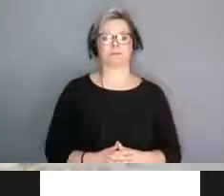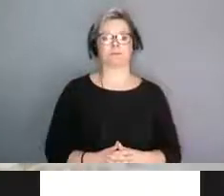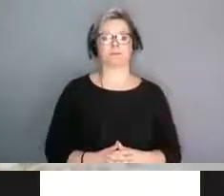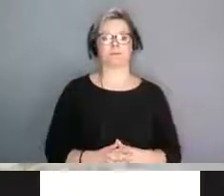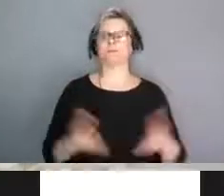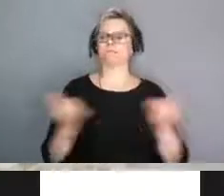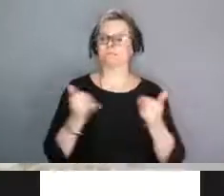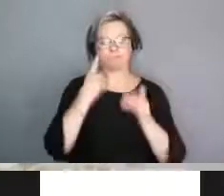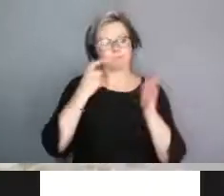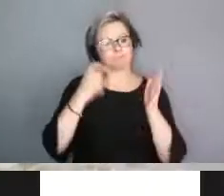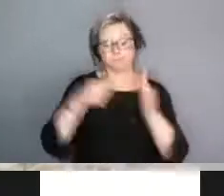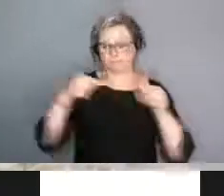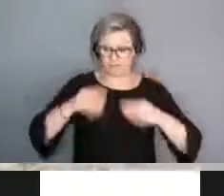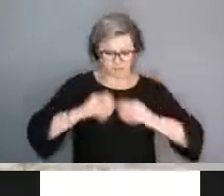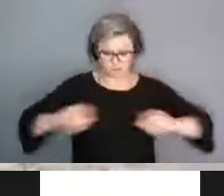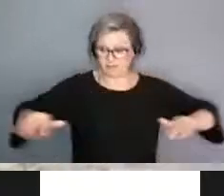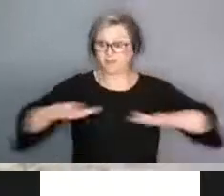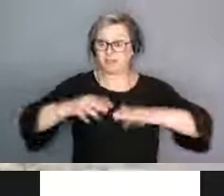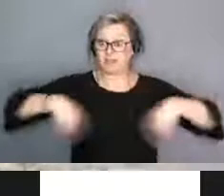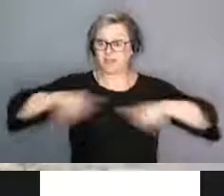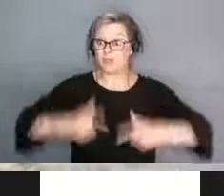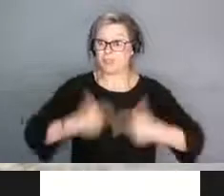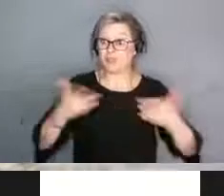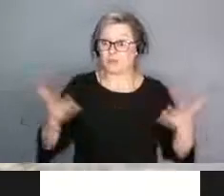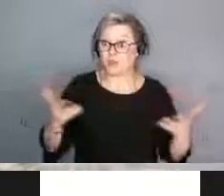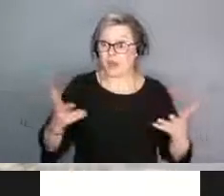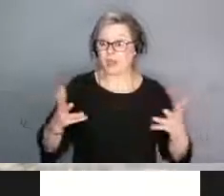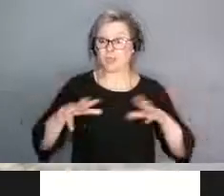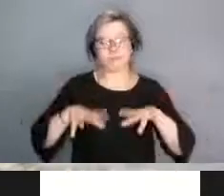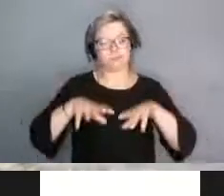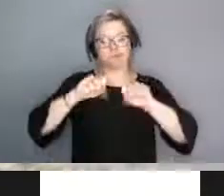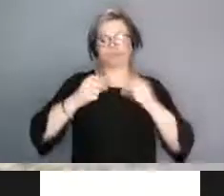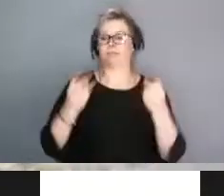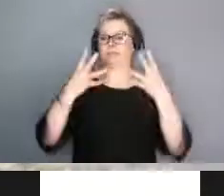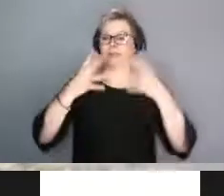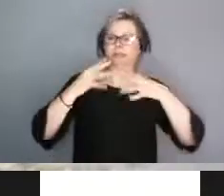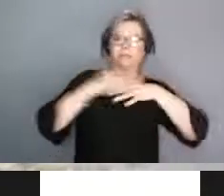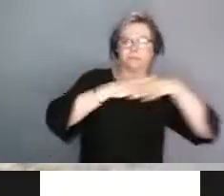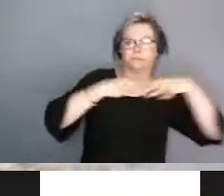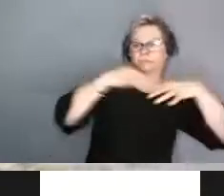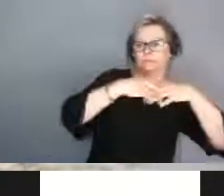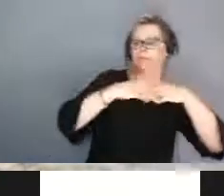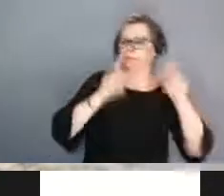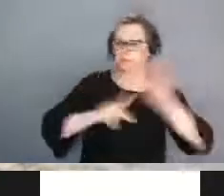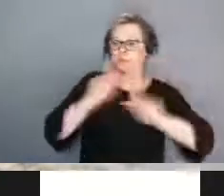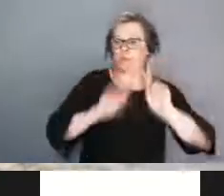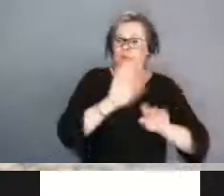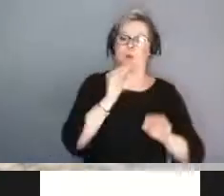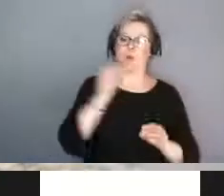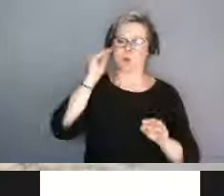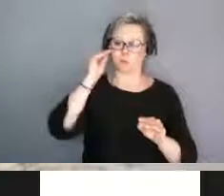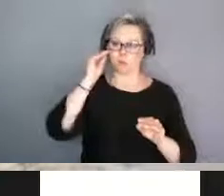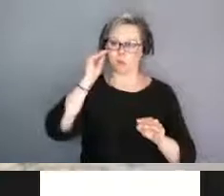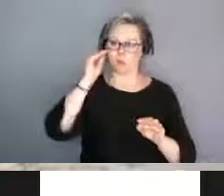acknowledge that the lands that we live on are the territorials of many nations and home to many Indigenous peoples.